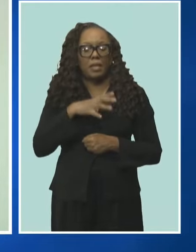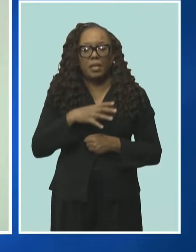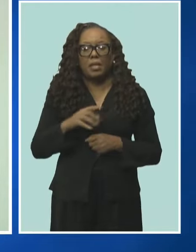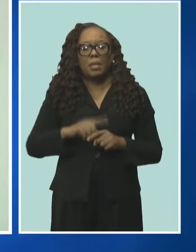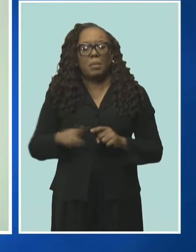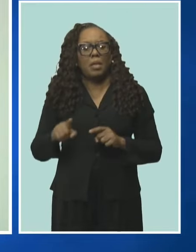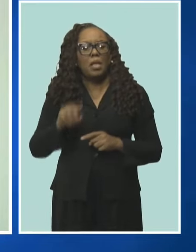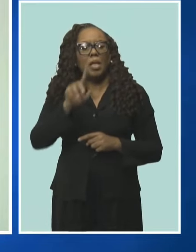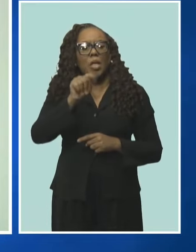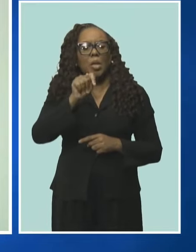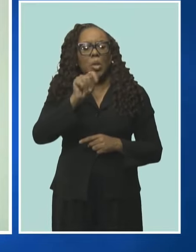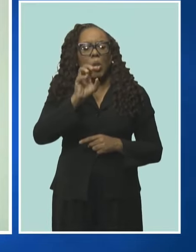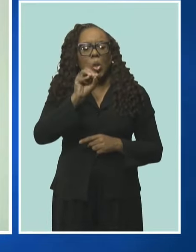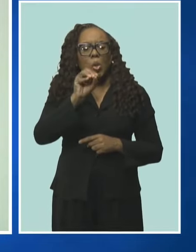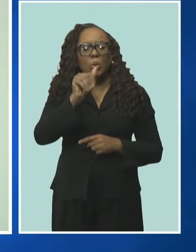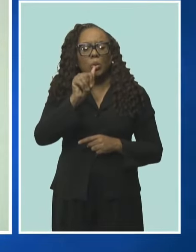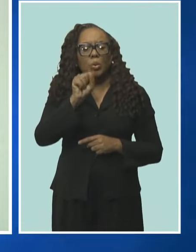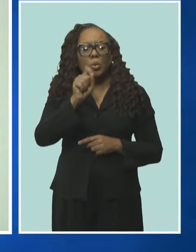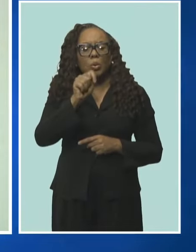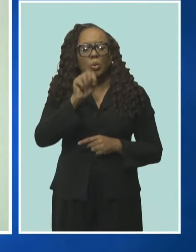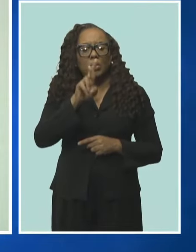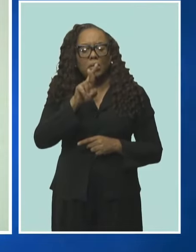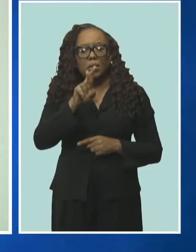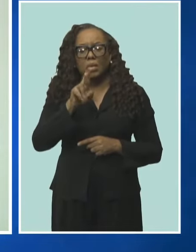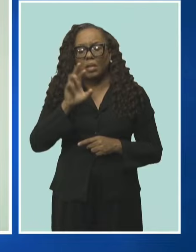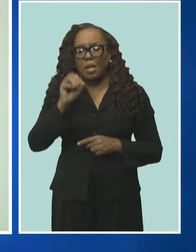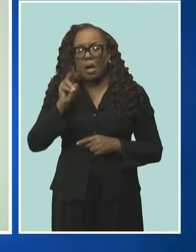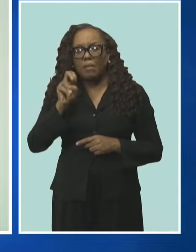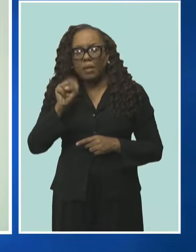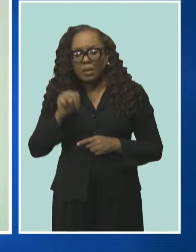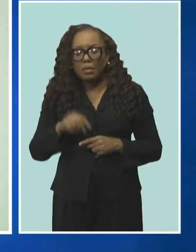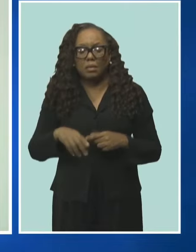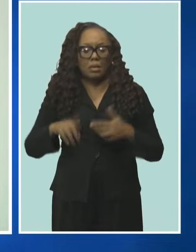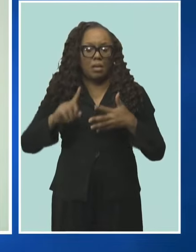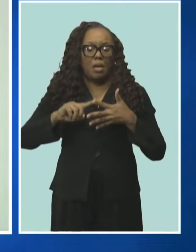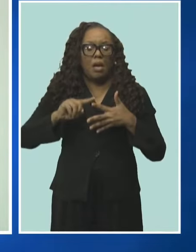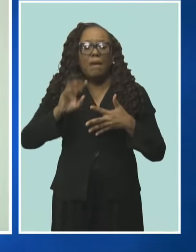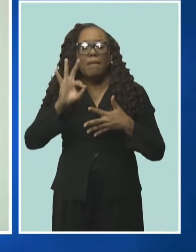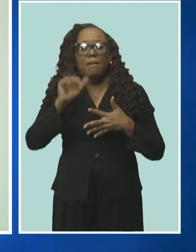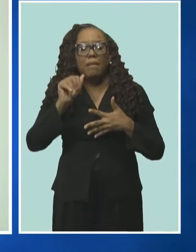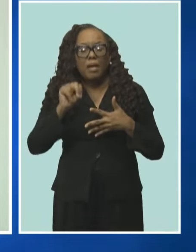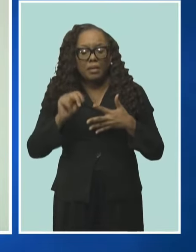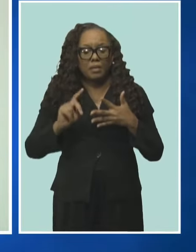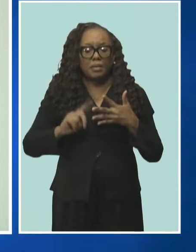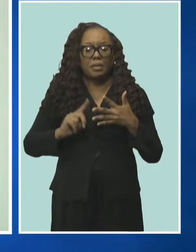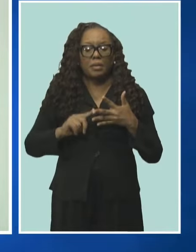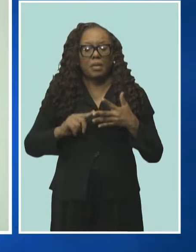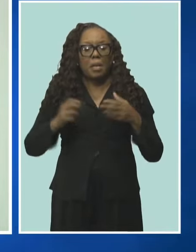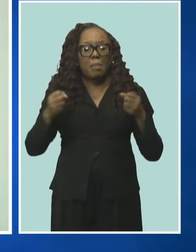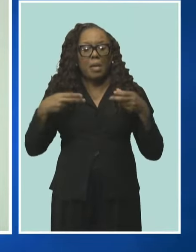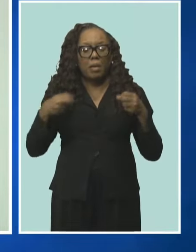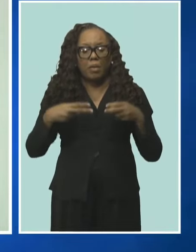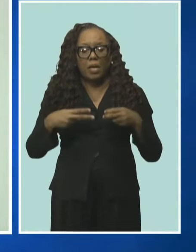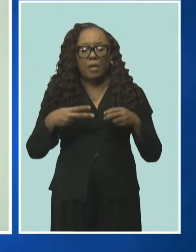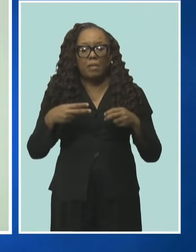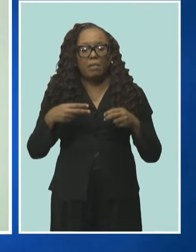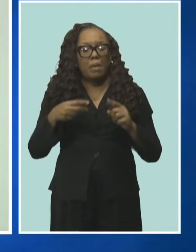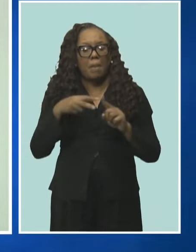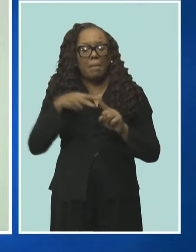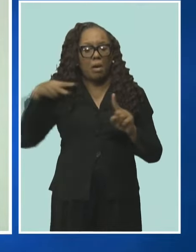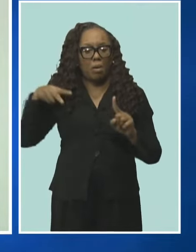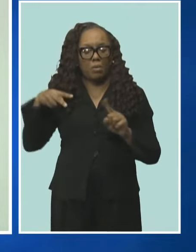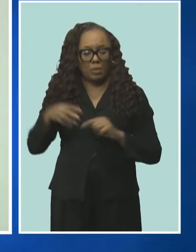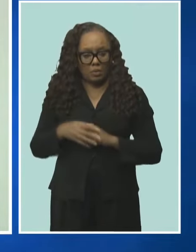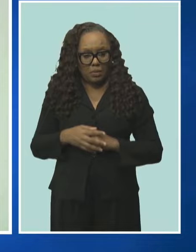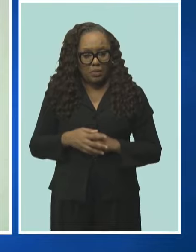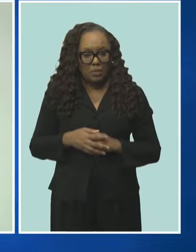the microwave, fan, plug out when you're leaving home. Mm-hmm. I know the fire